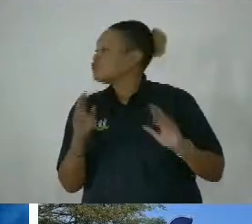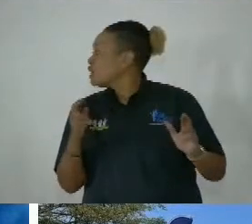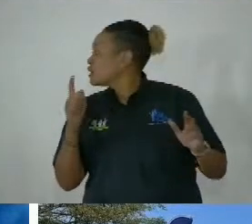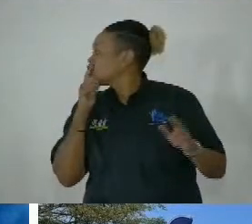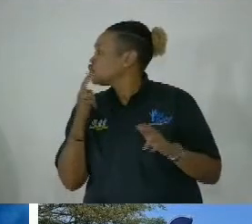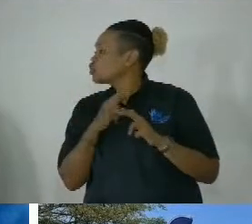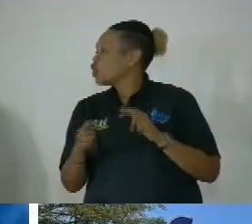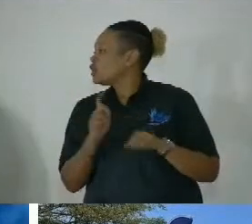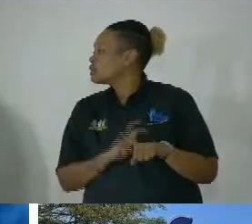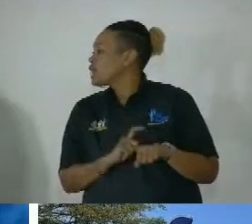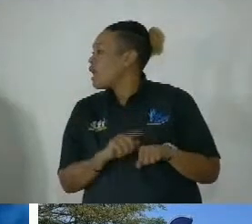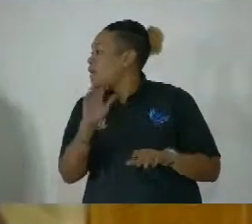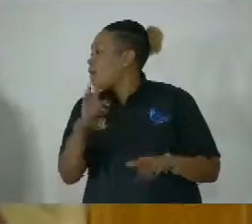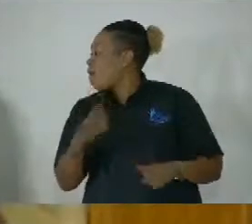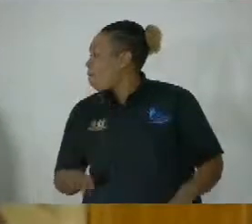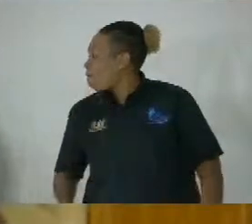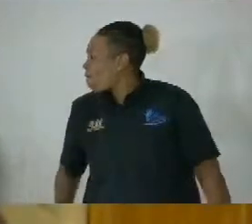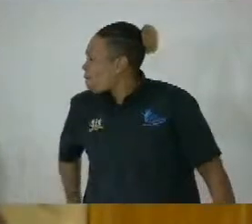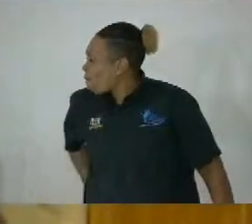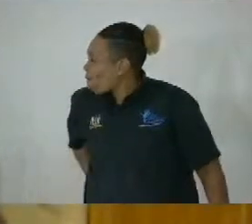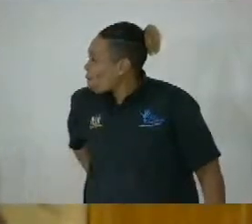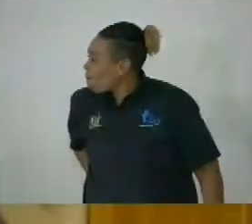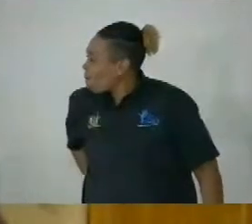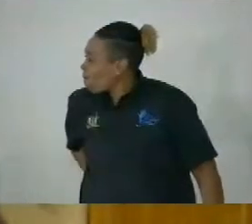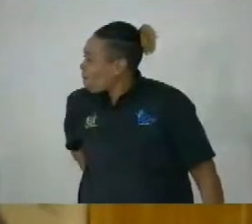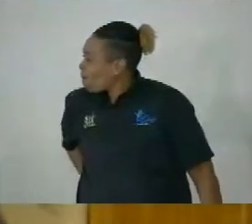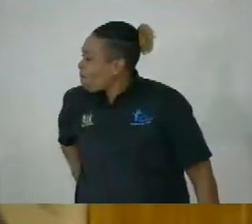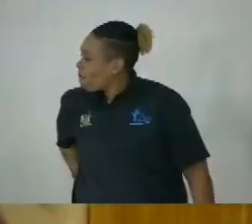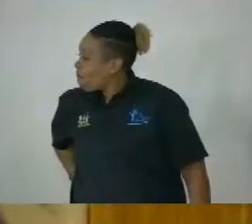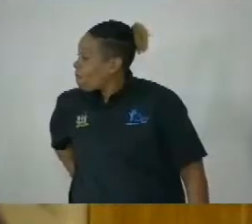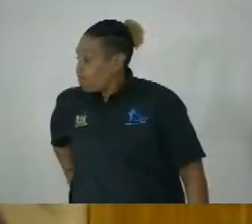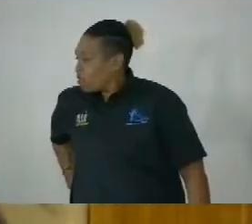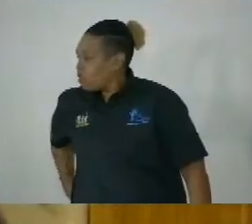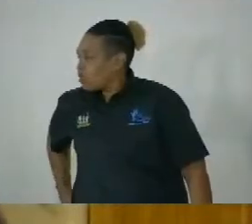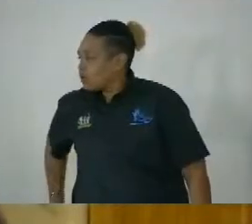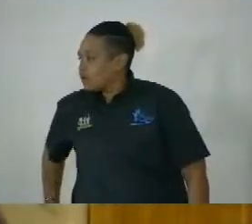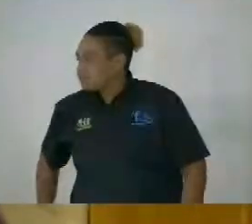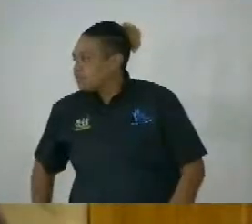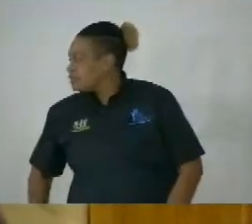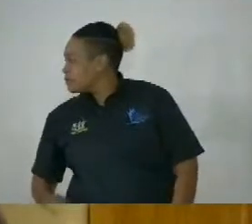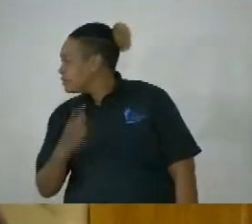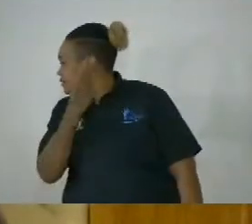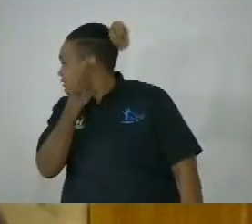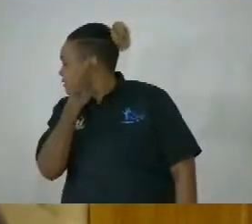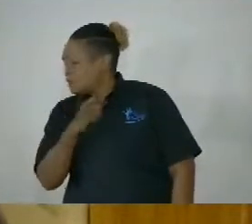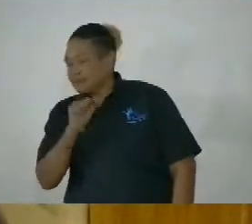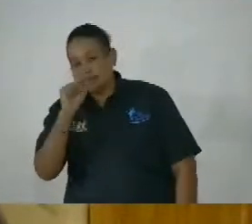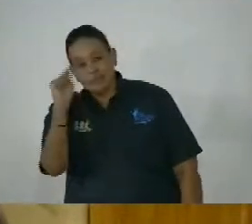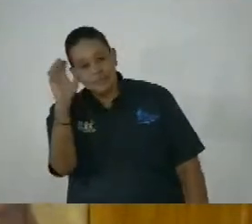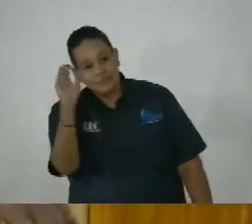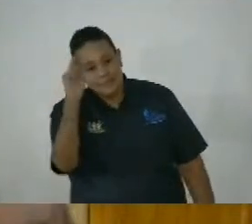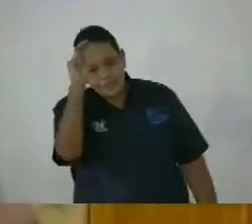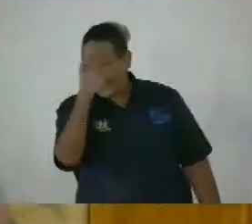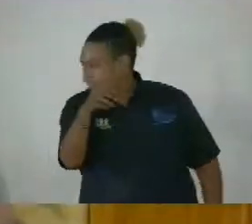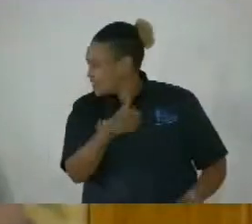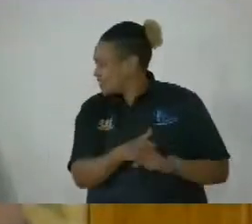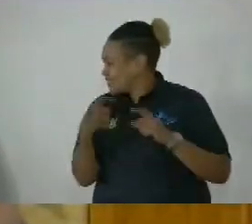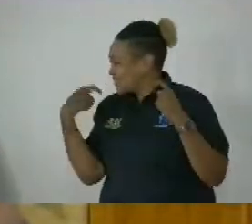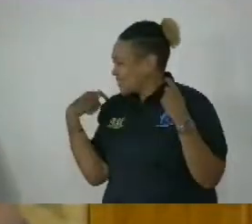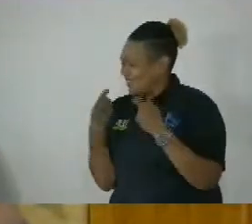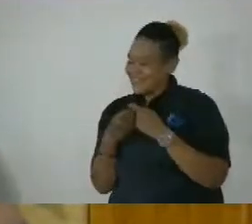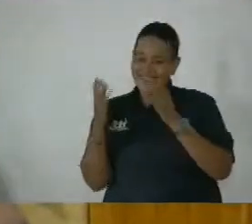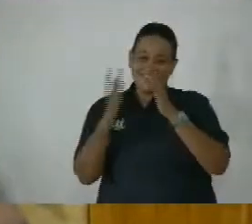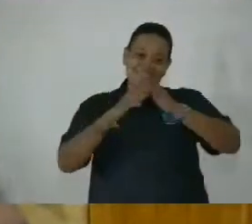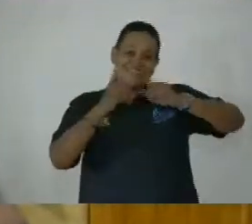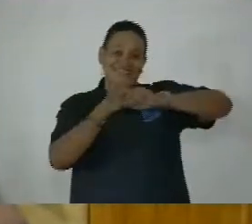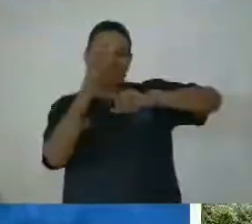short time. The St. Catherine North Division is well underway in Spanish Town. Look at that. A new structure. That's the architect's